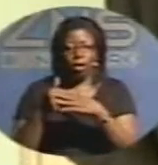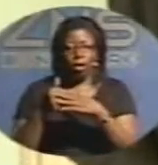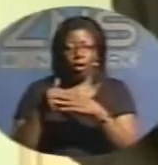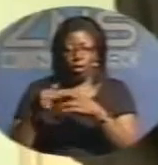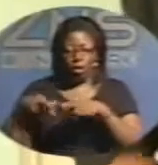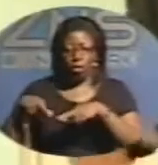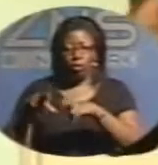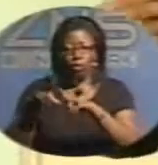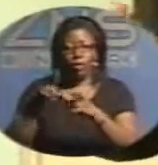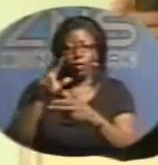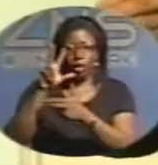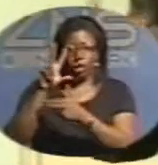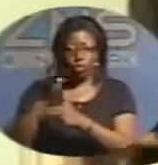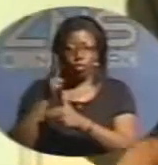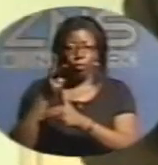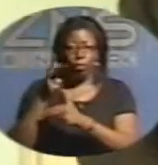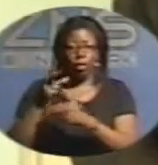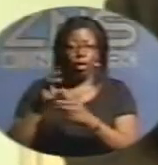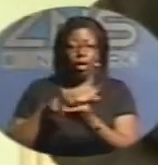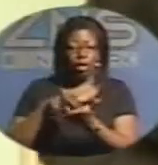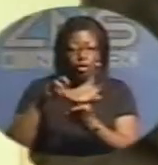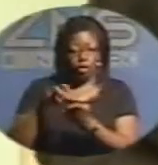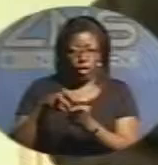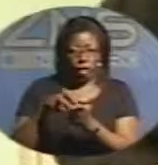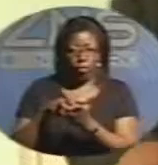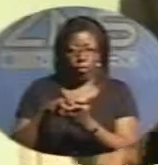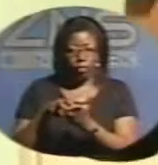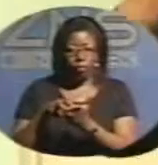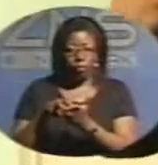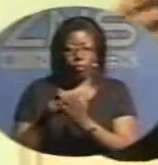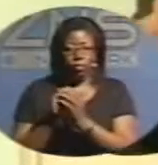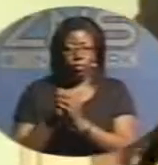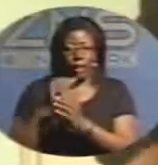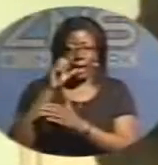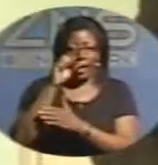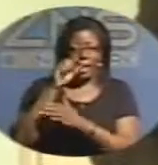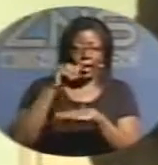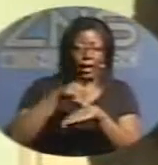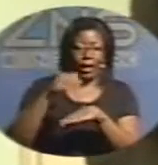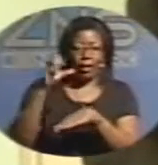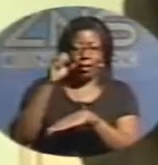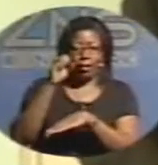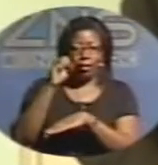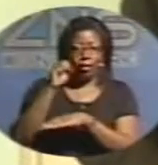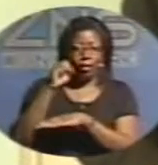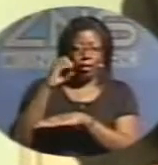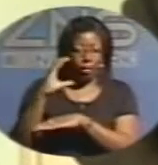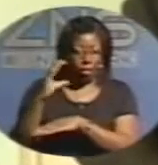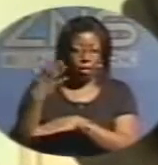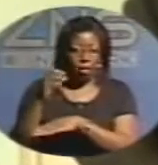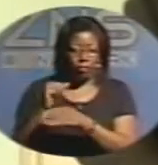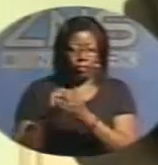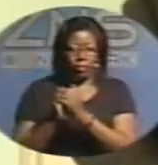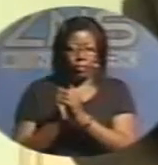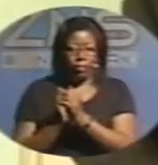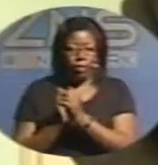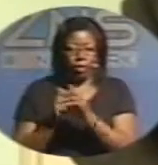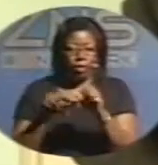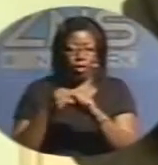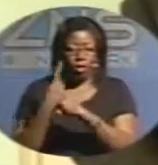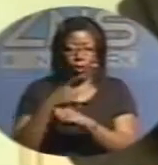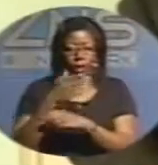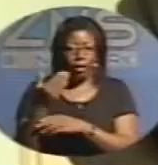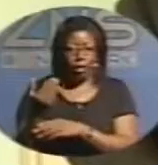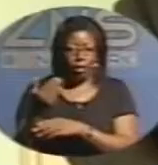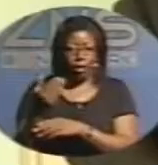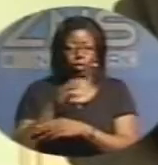jump. And we did that voluntarily upon St. Augustine's. And so we didn't have the facilities that people have today. So the one thing we